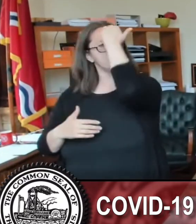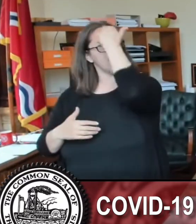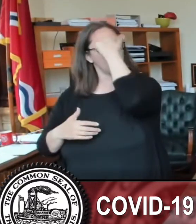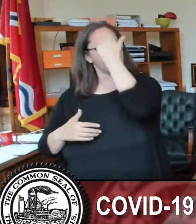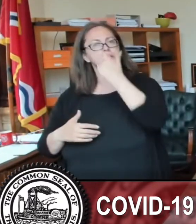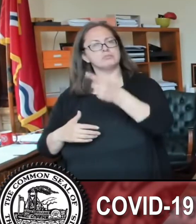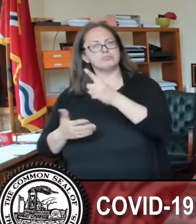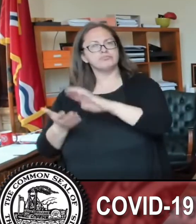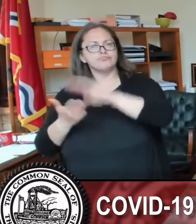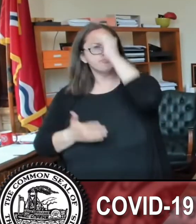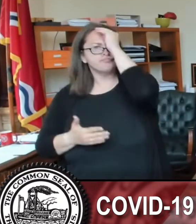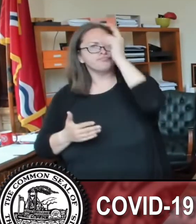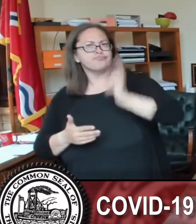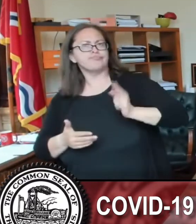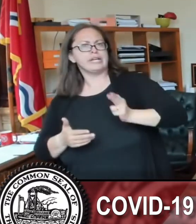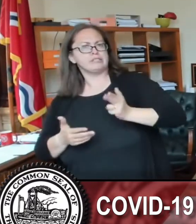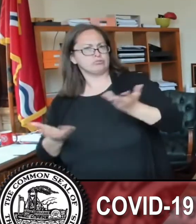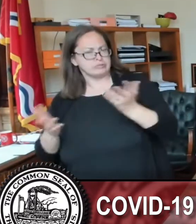of history.